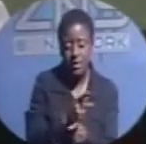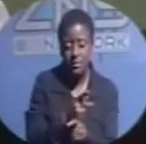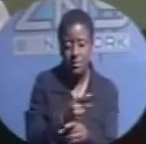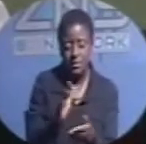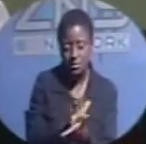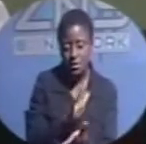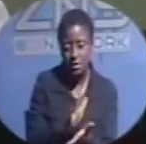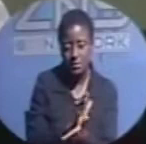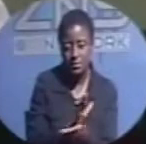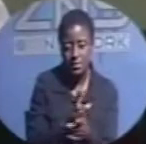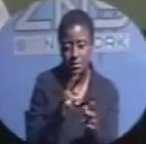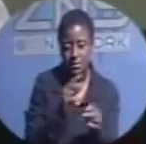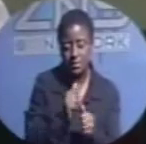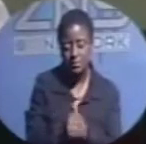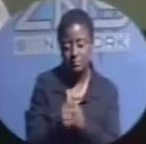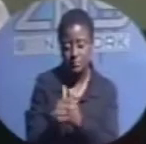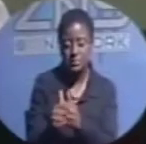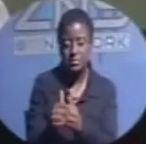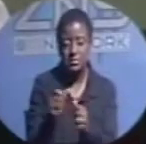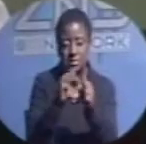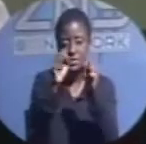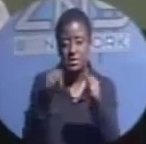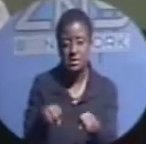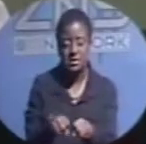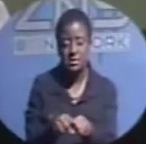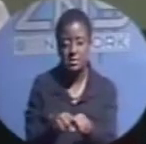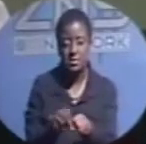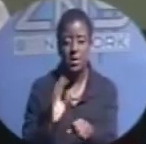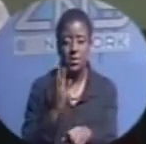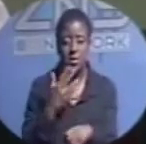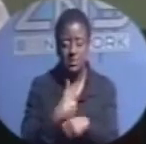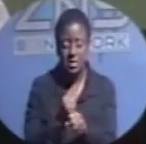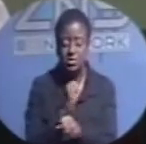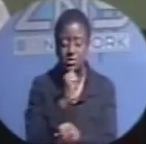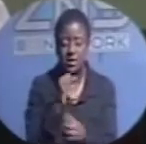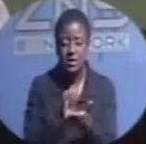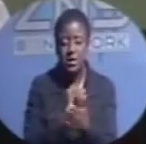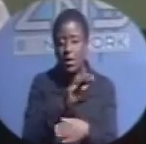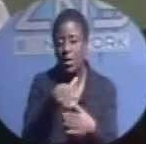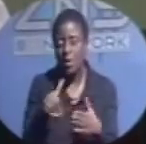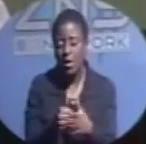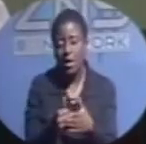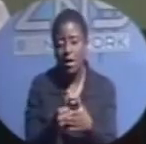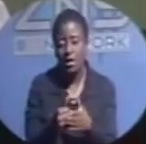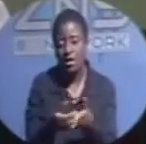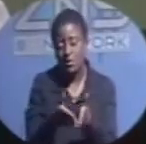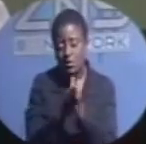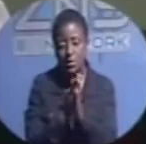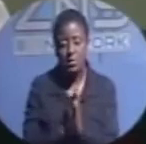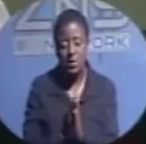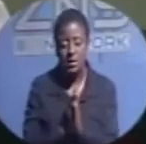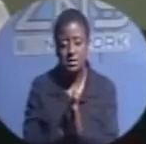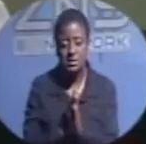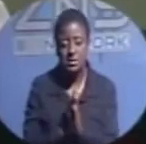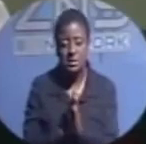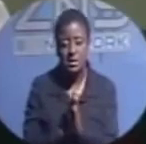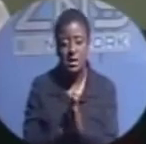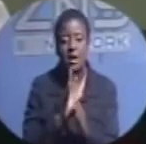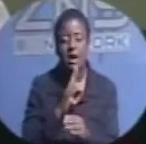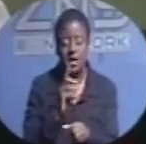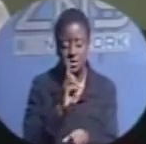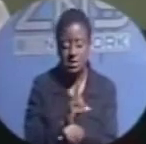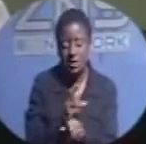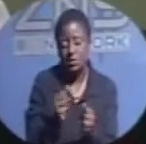tracking system, we will ensure that all requests, be they within the Bahamas or outside the Bahamas, are dealt with in a timely